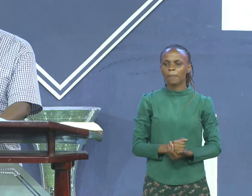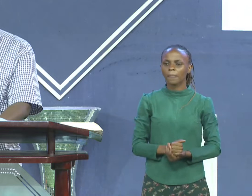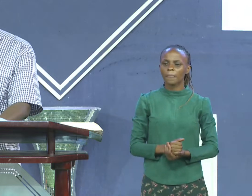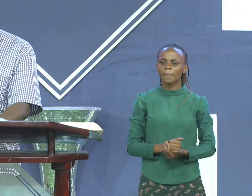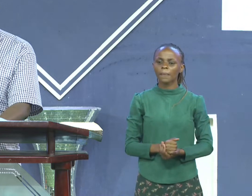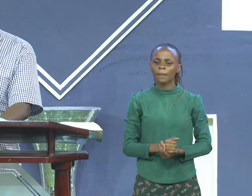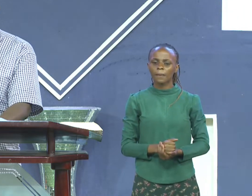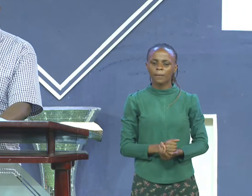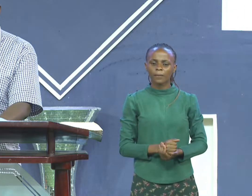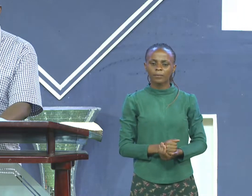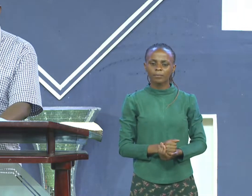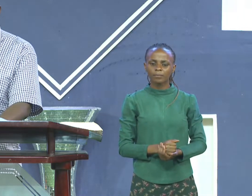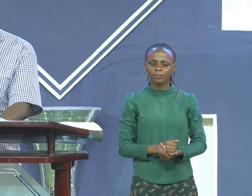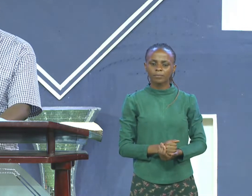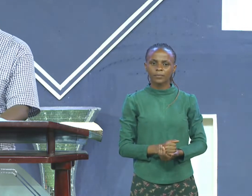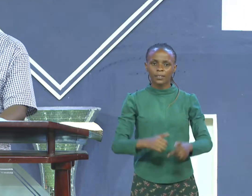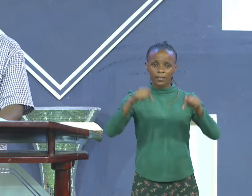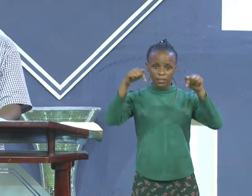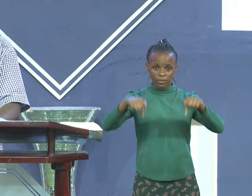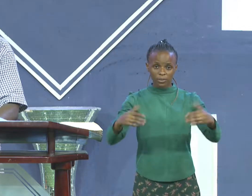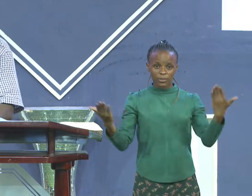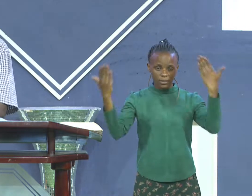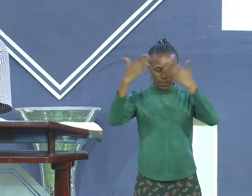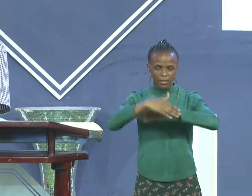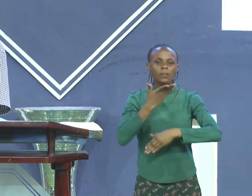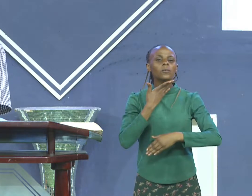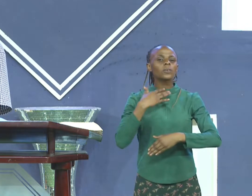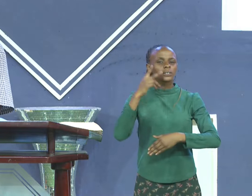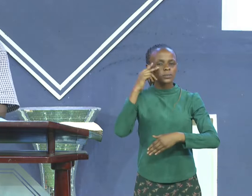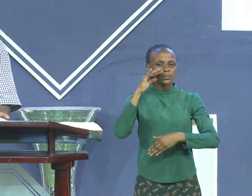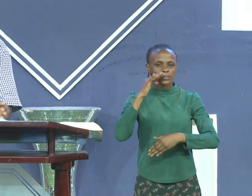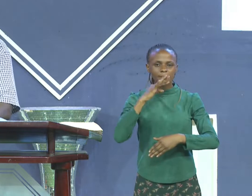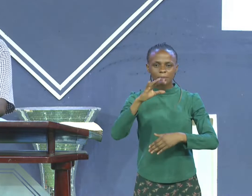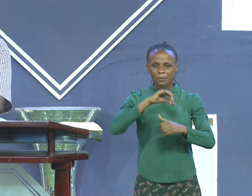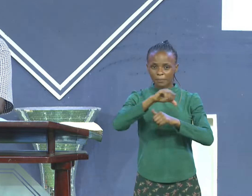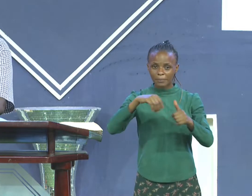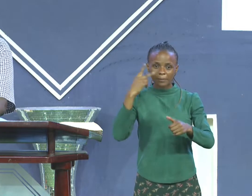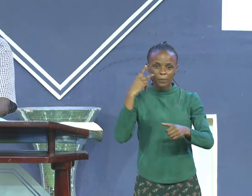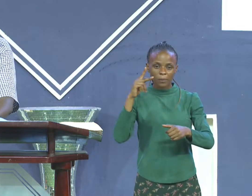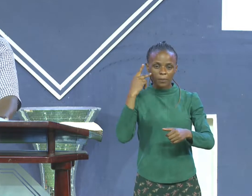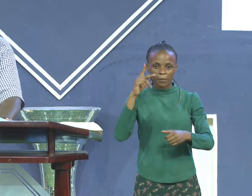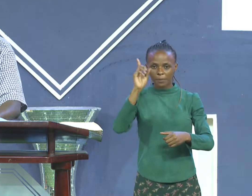So tonight I want to talk about the Perizzites. Olwaleero njagala kwogera ku baperezi.